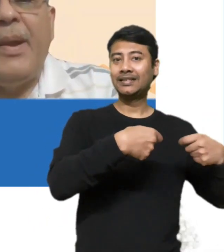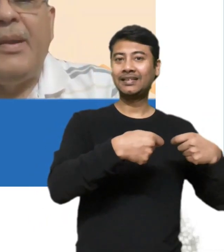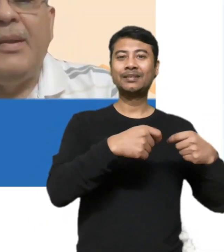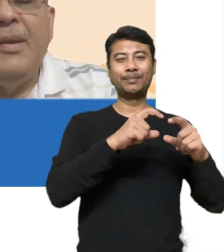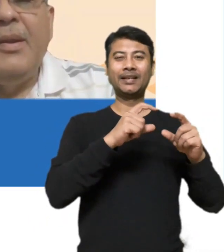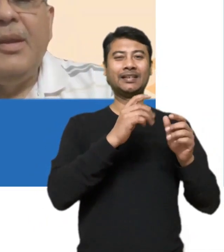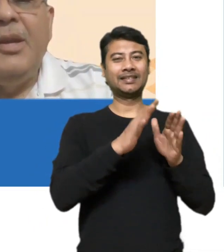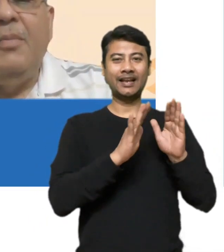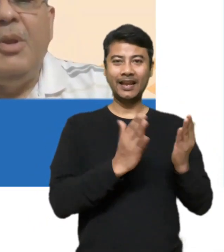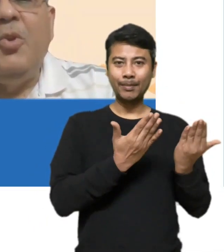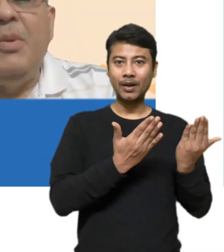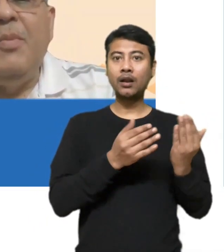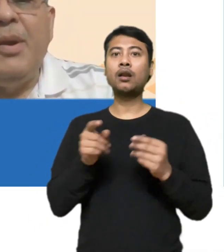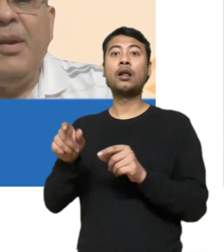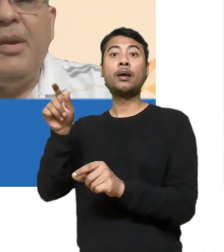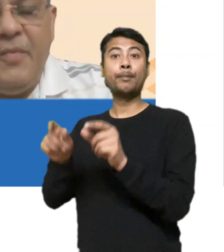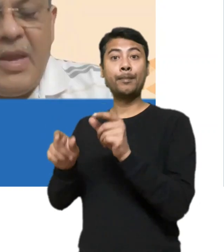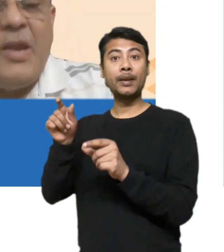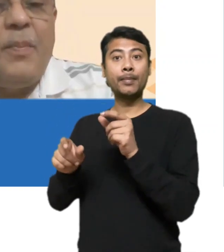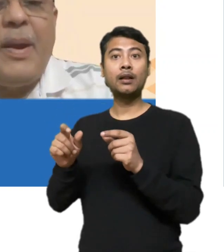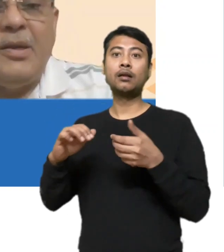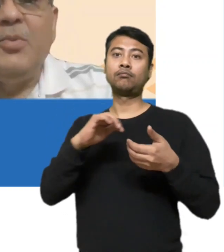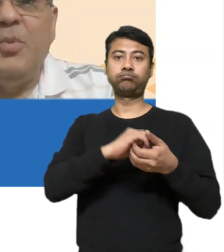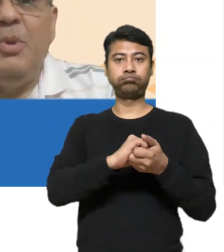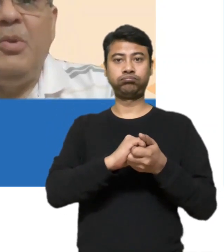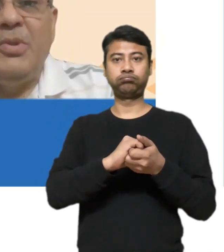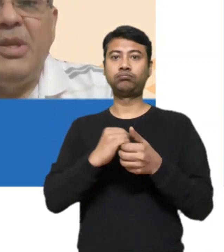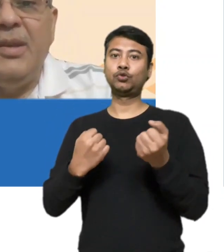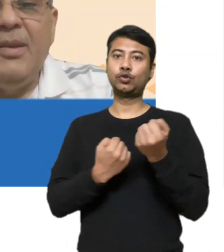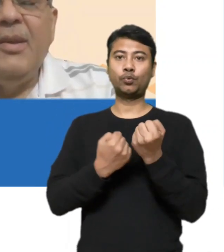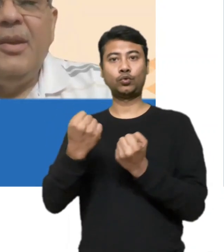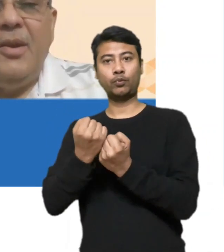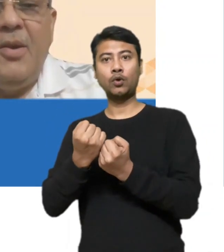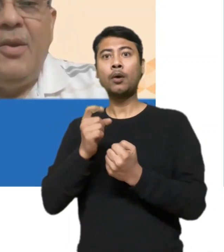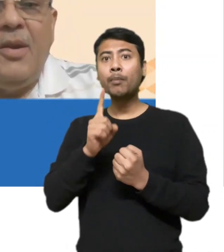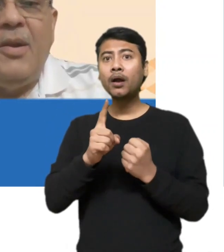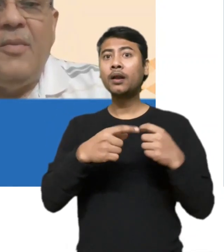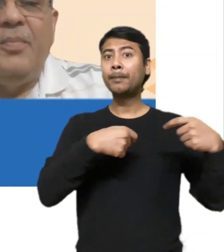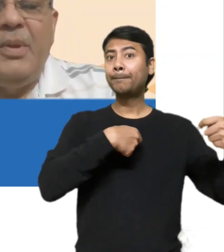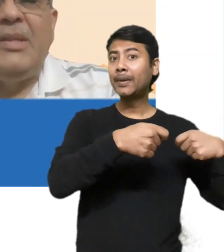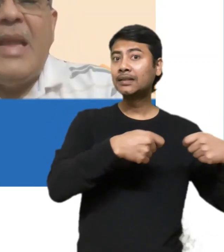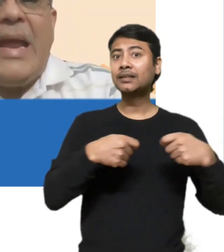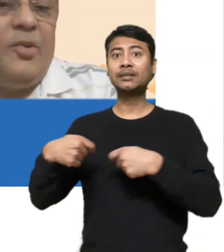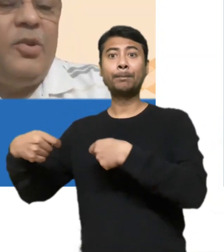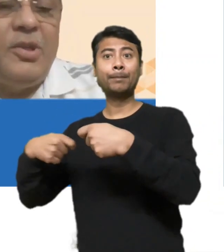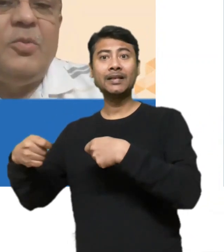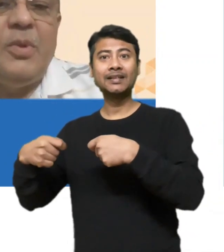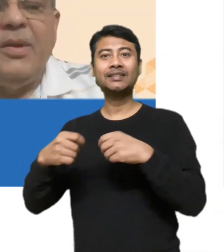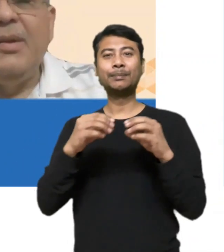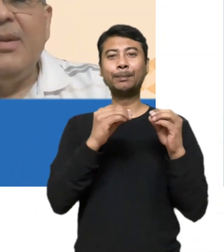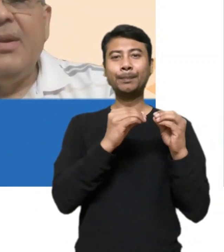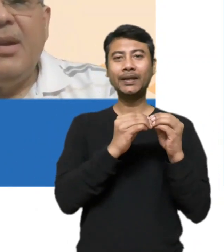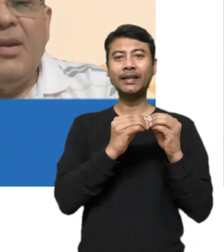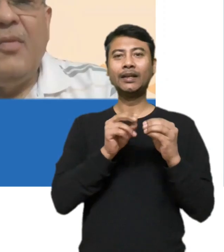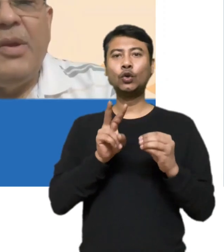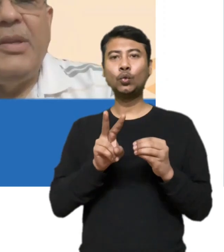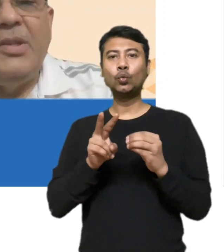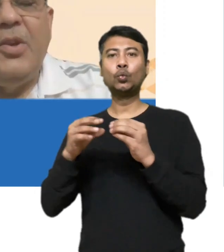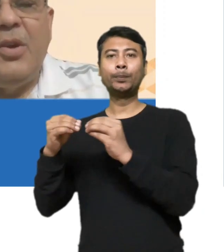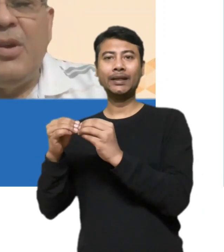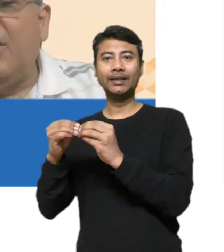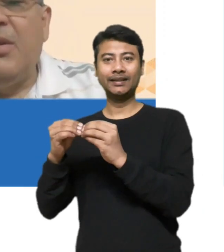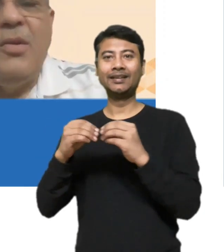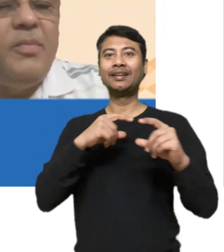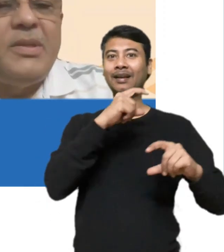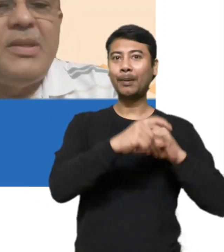the impact in a B2B model? We are your partners for B2C, Yes. means direct to consumer. Yeah. What